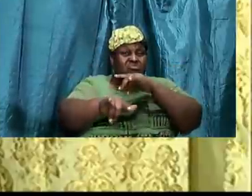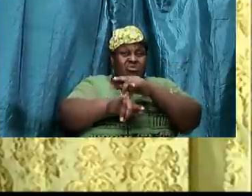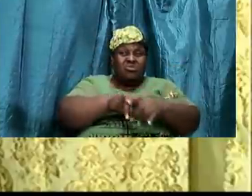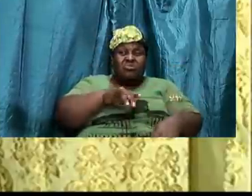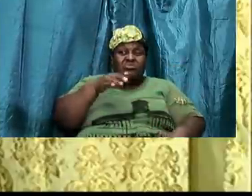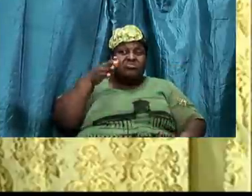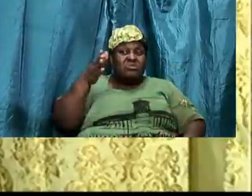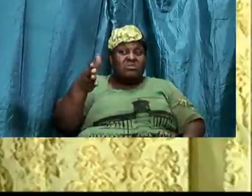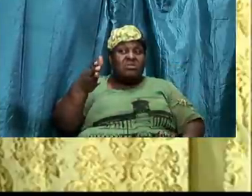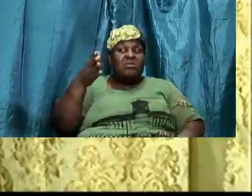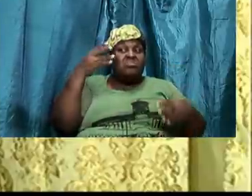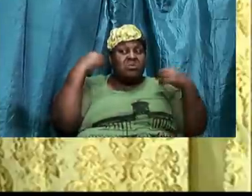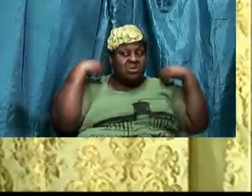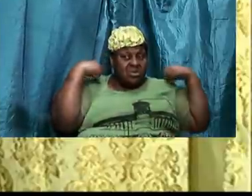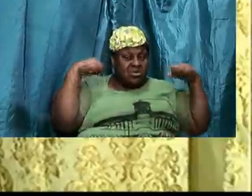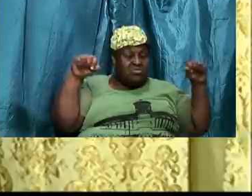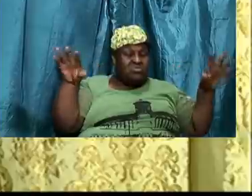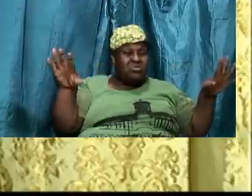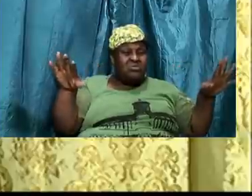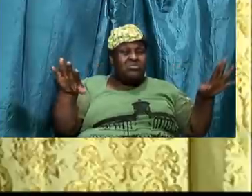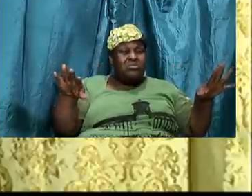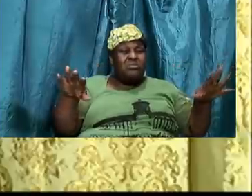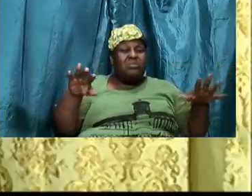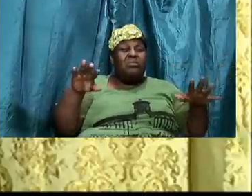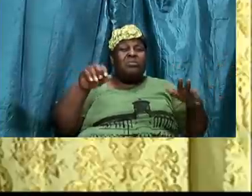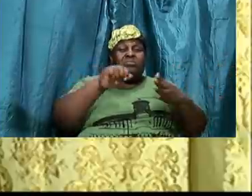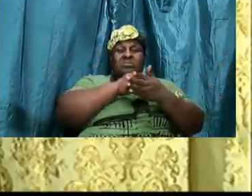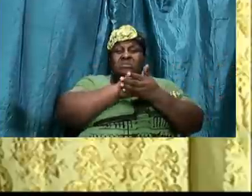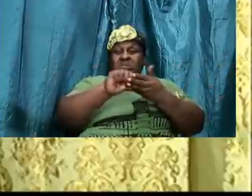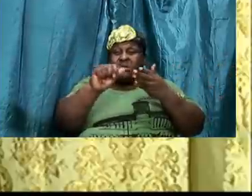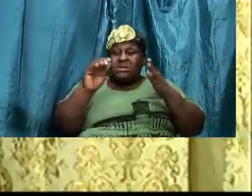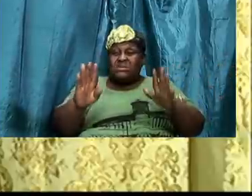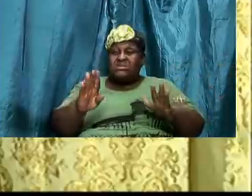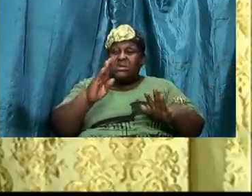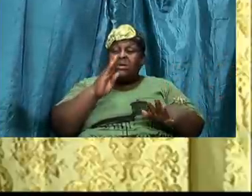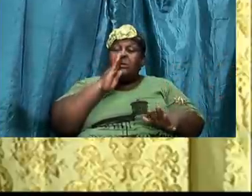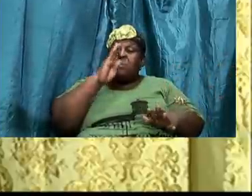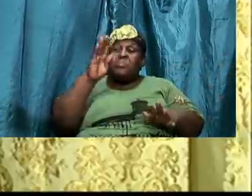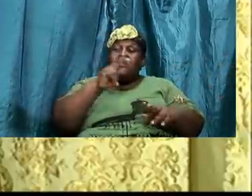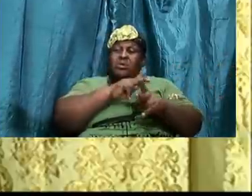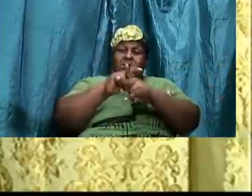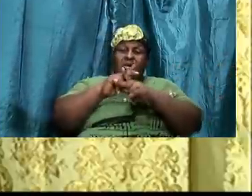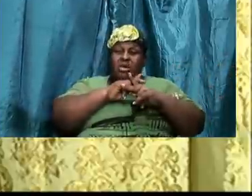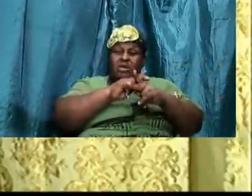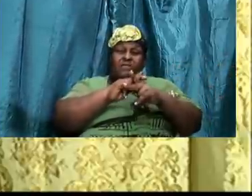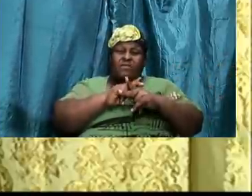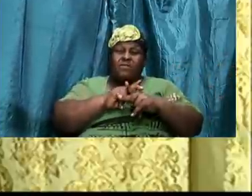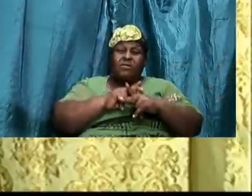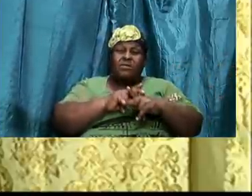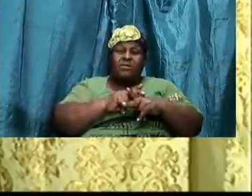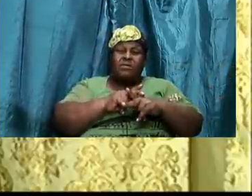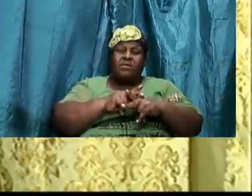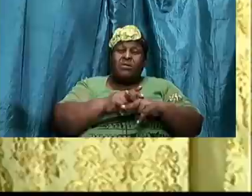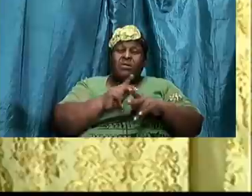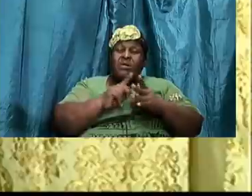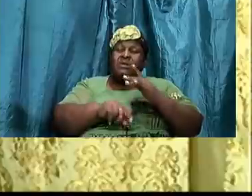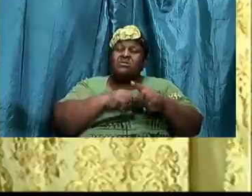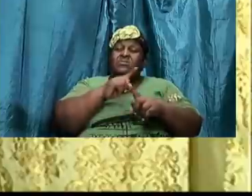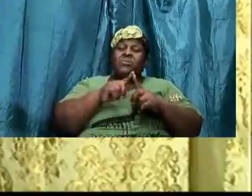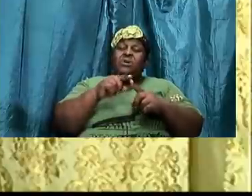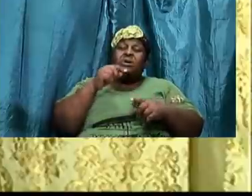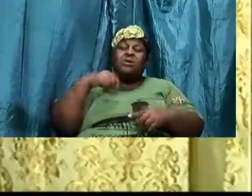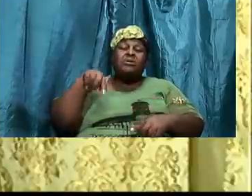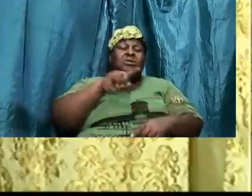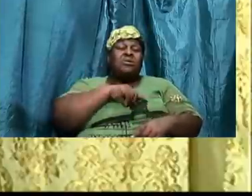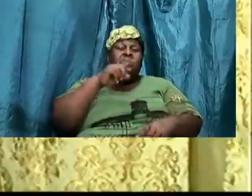we have to be careful lest when we think that we are standing, lest when we think that we are